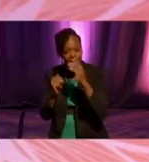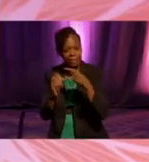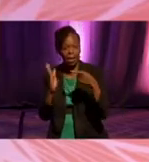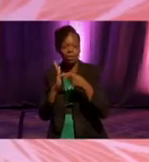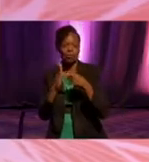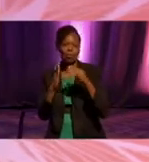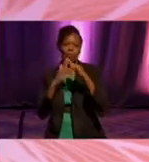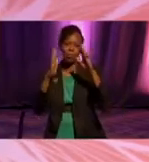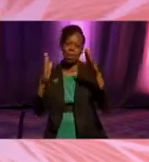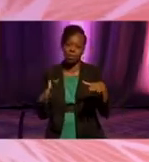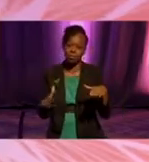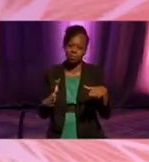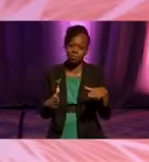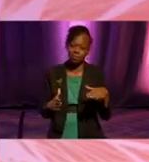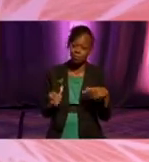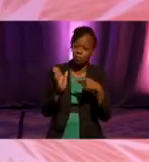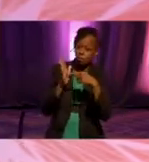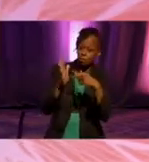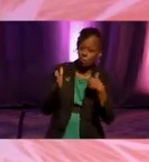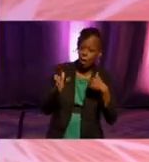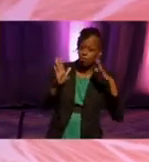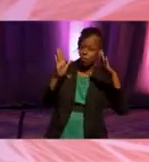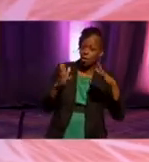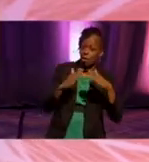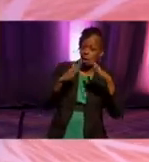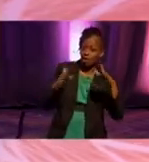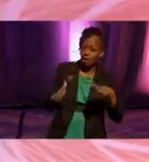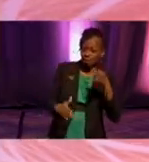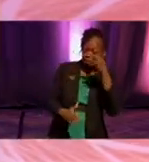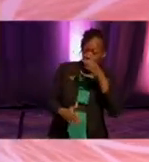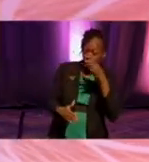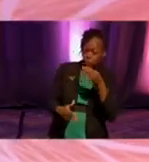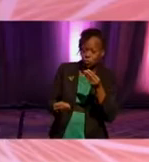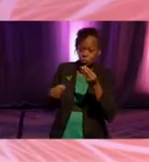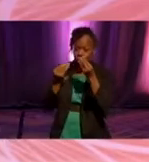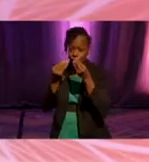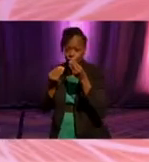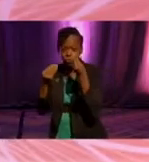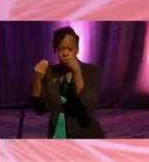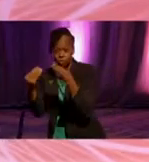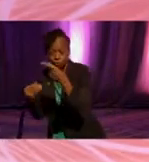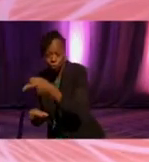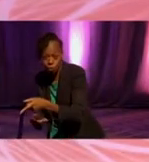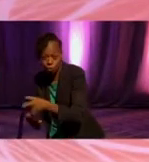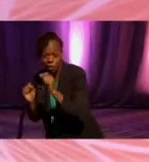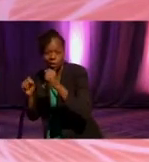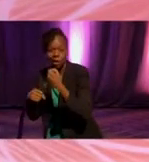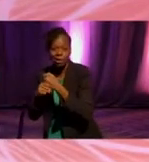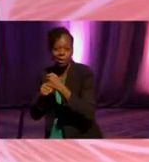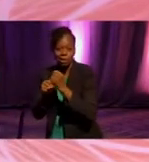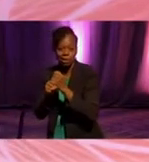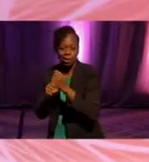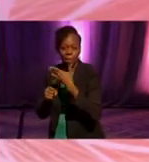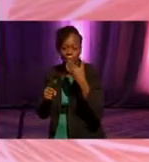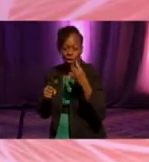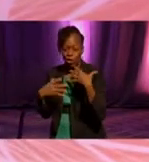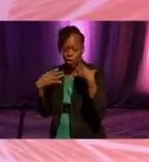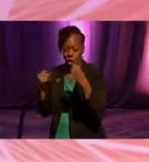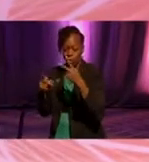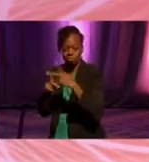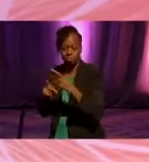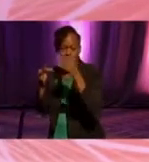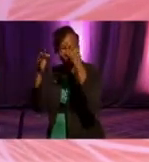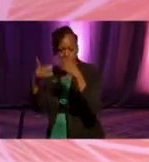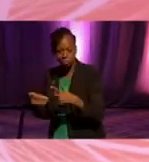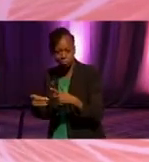great housing that's close to groceries, then they can make better healthcare decisions. When